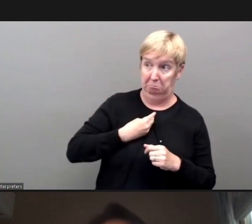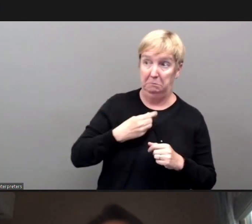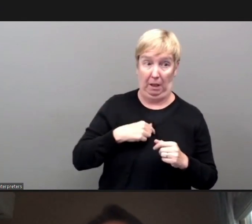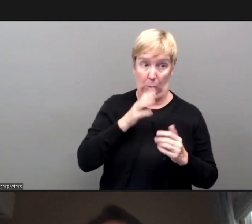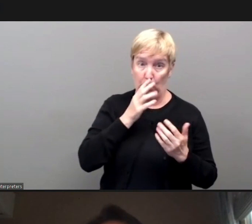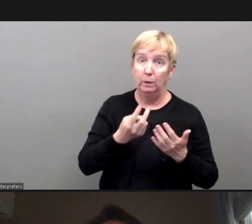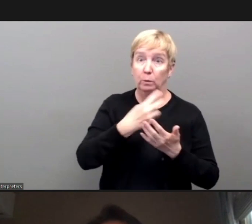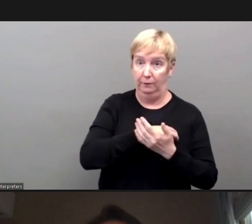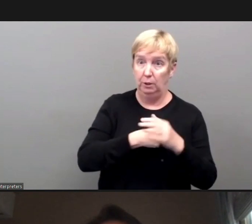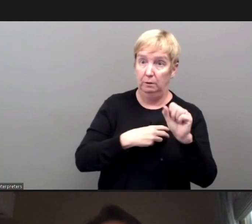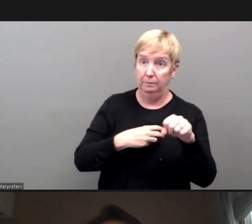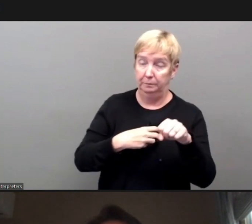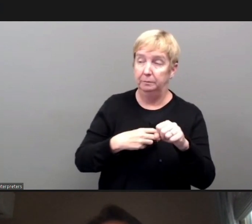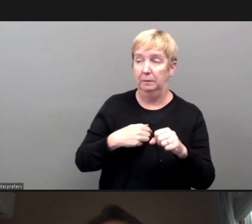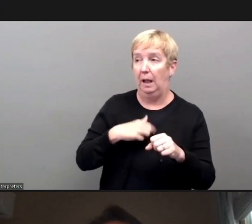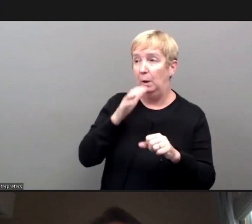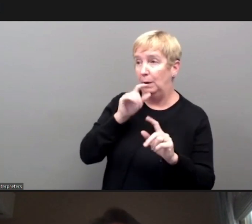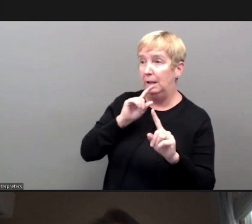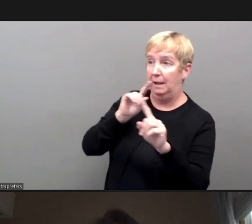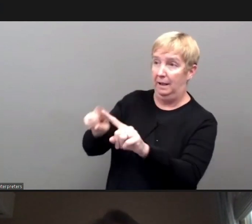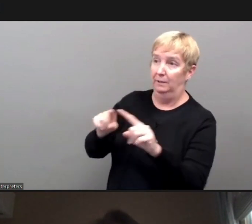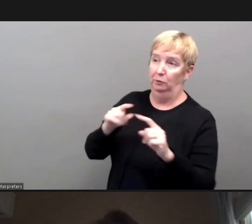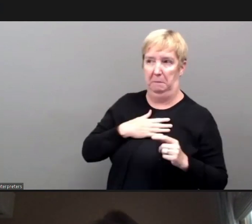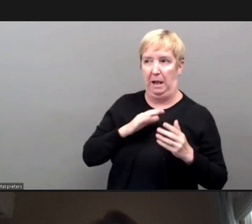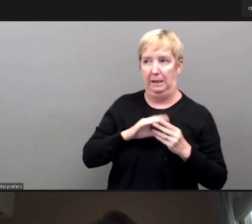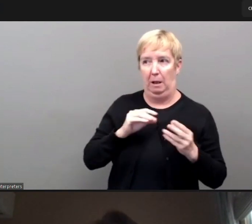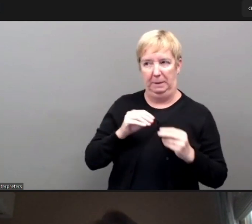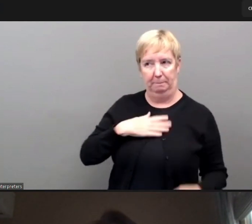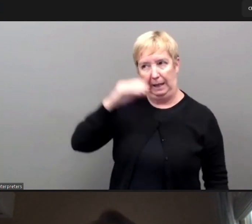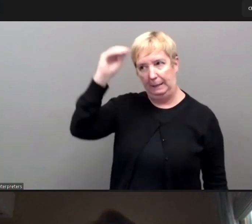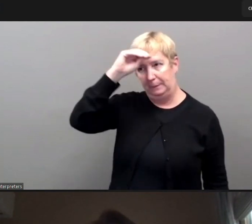and get back to you with my comments.